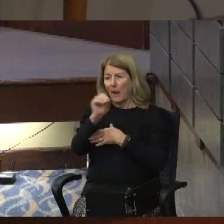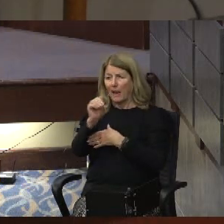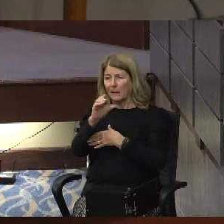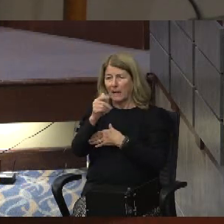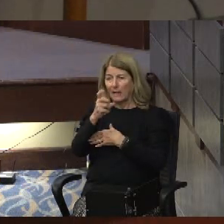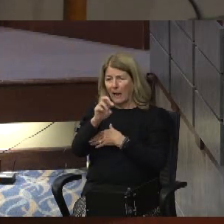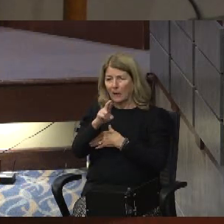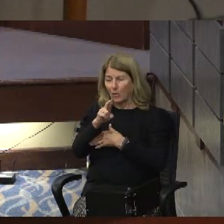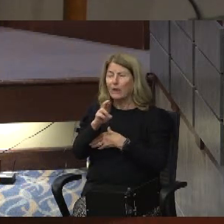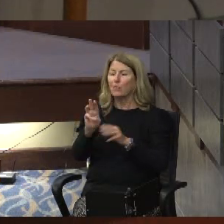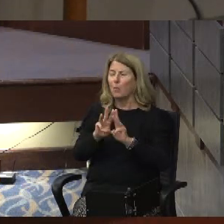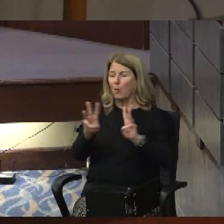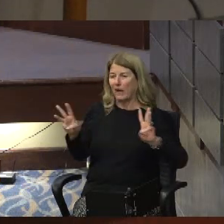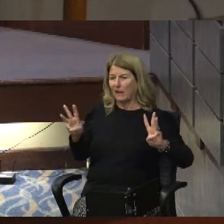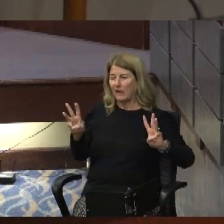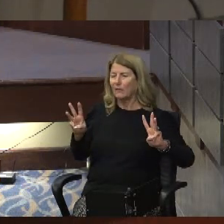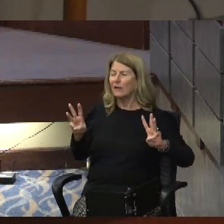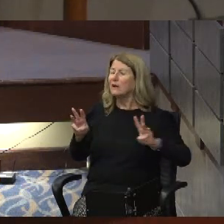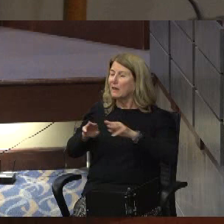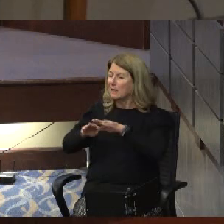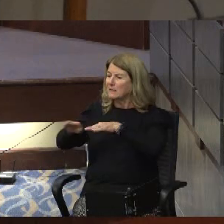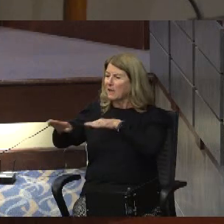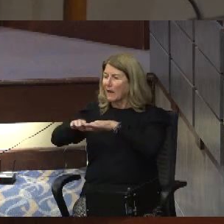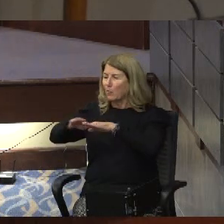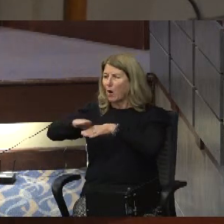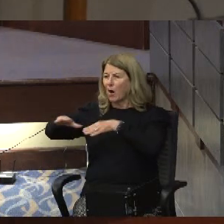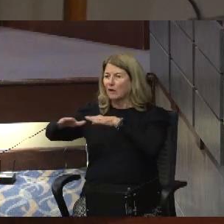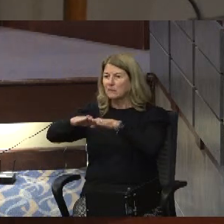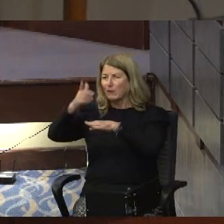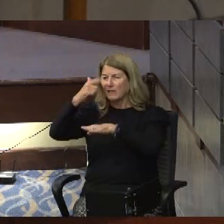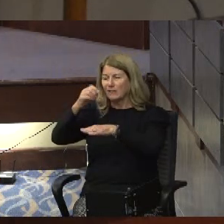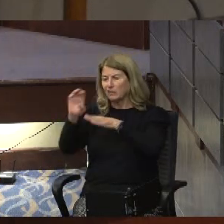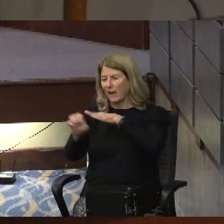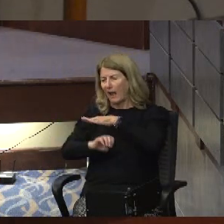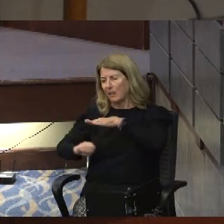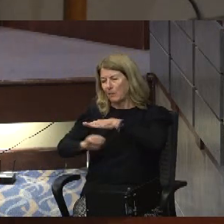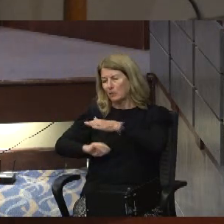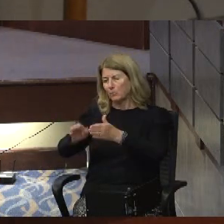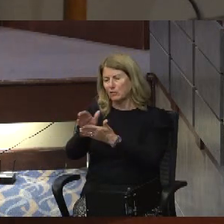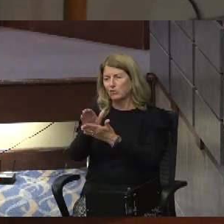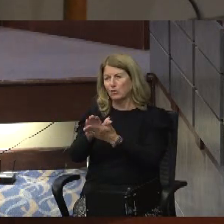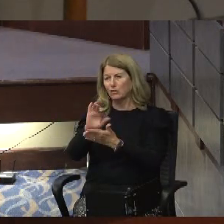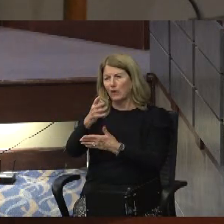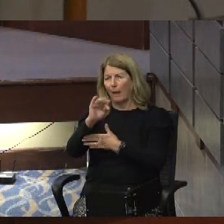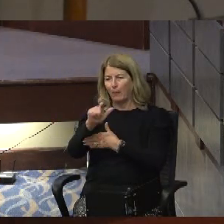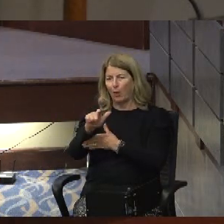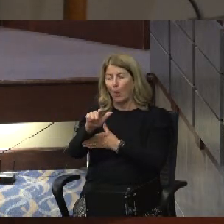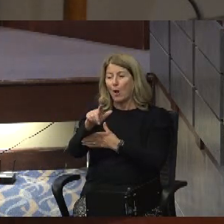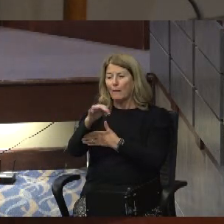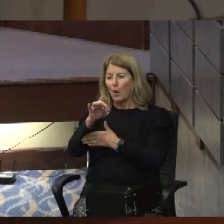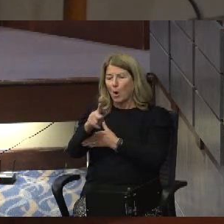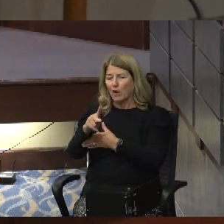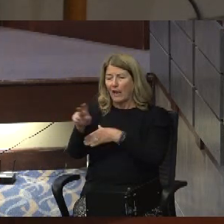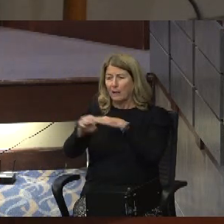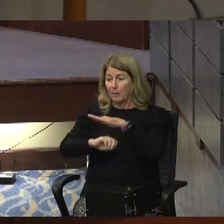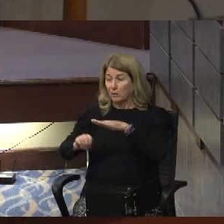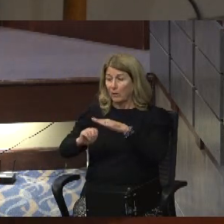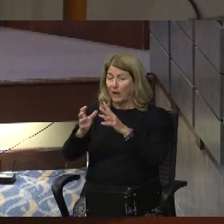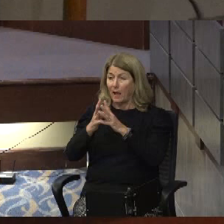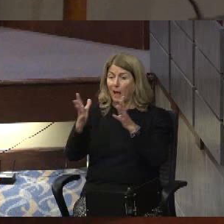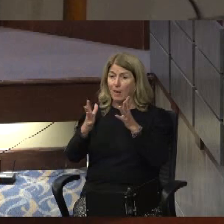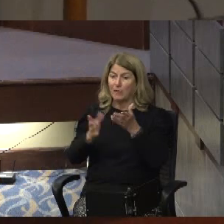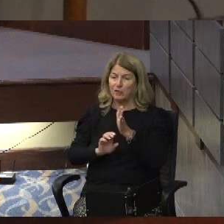sidewalks, given that there's a new elementary school there with Chapel Park Elementary, and just given the amount of development